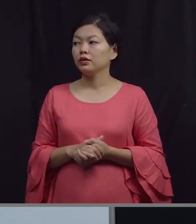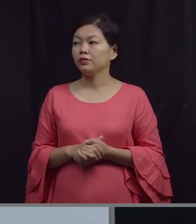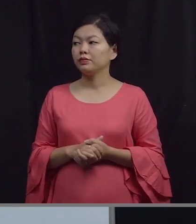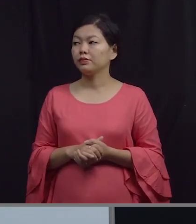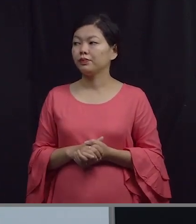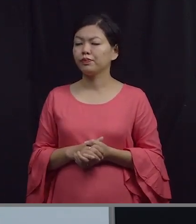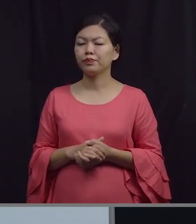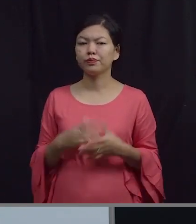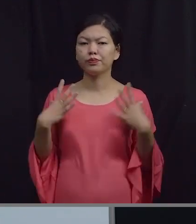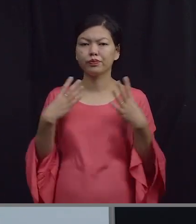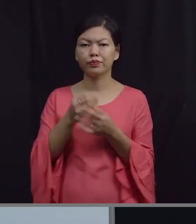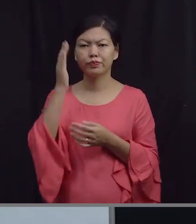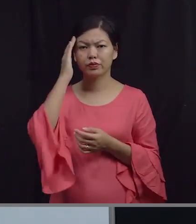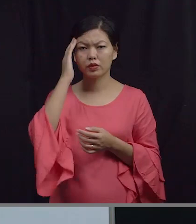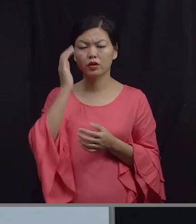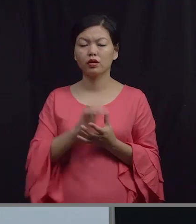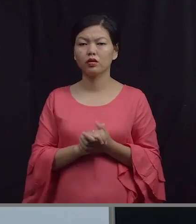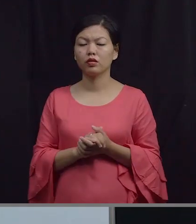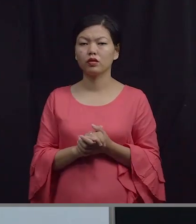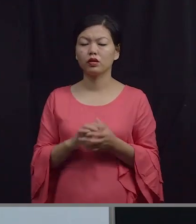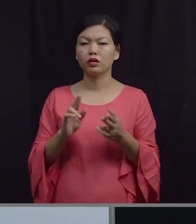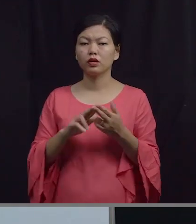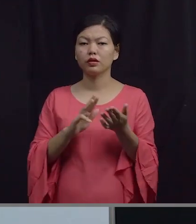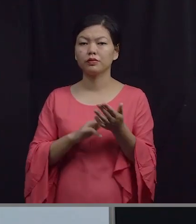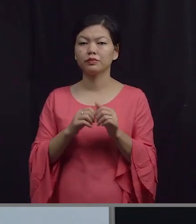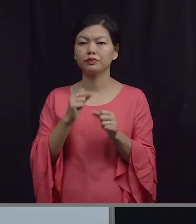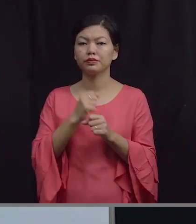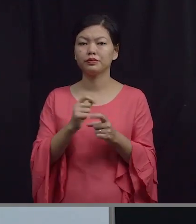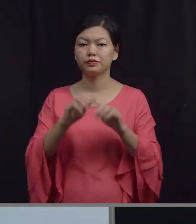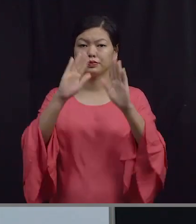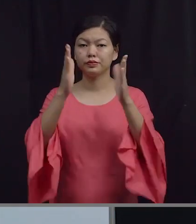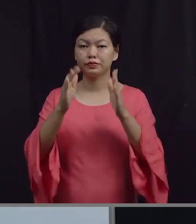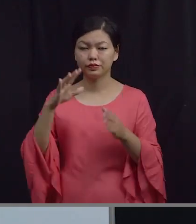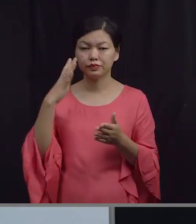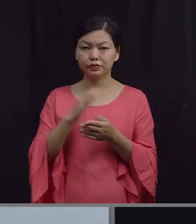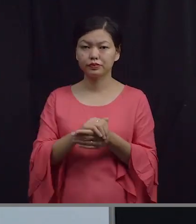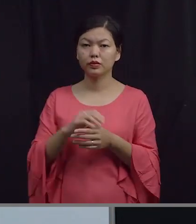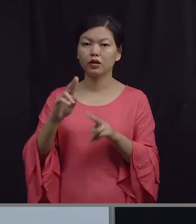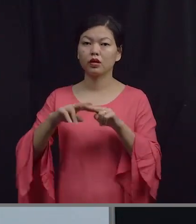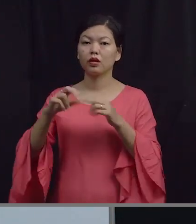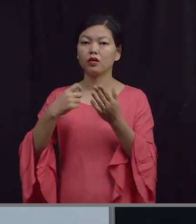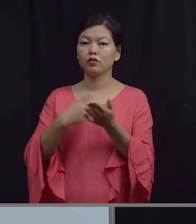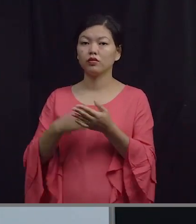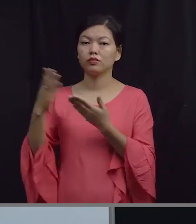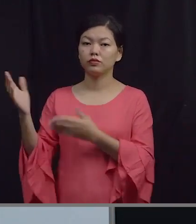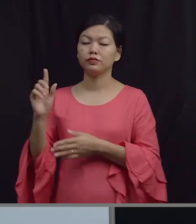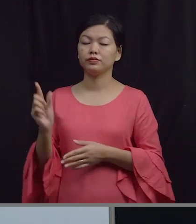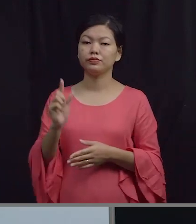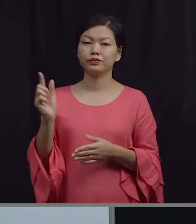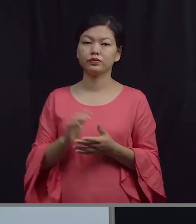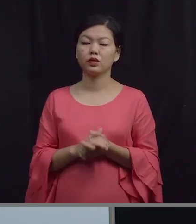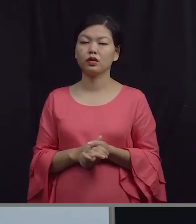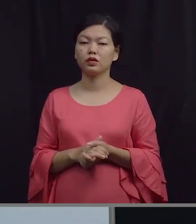okay, so we know that to find the size of the image, let's use this formula. Okay, h days divided by h equal to minus v by u. So now why